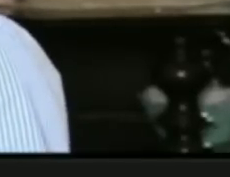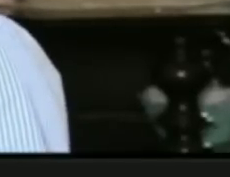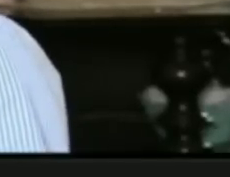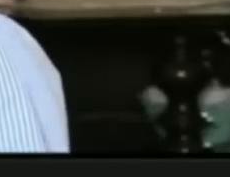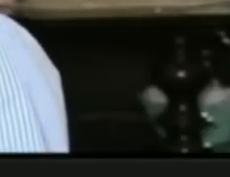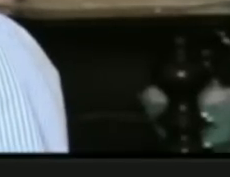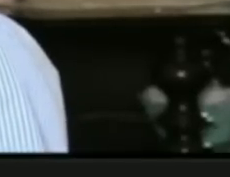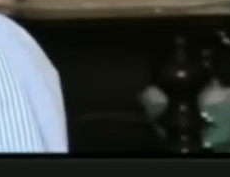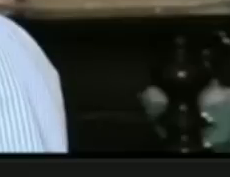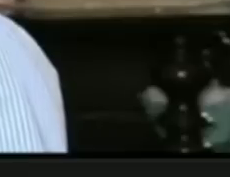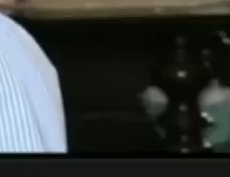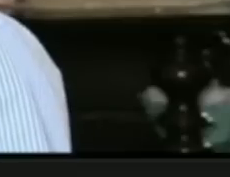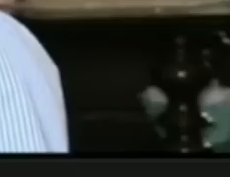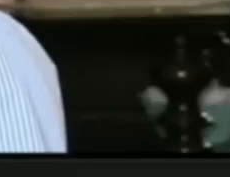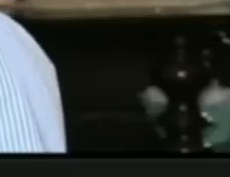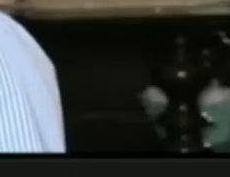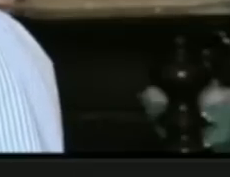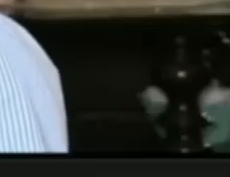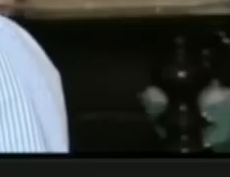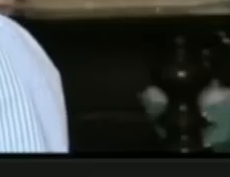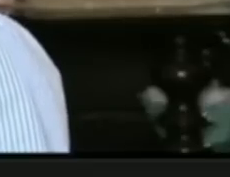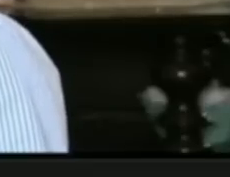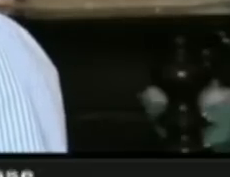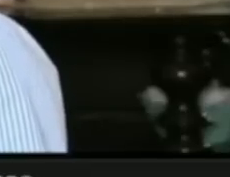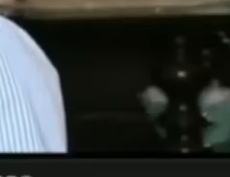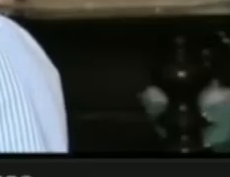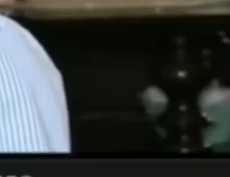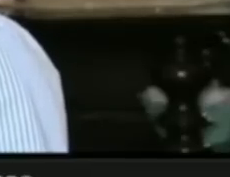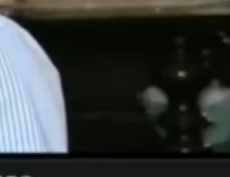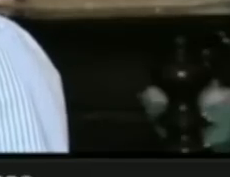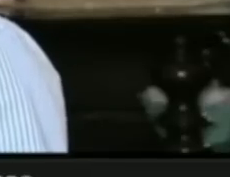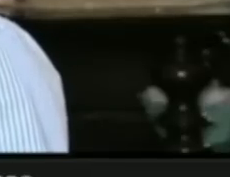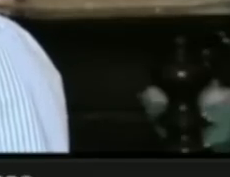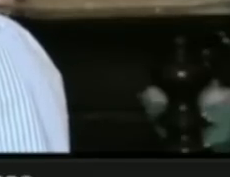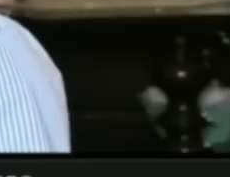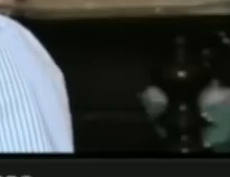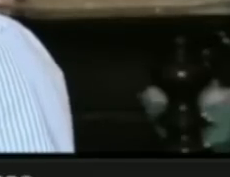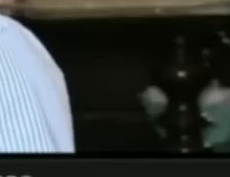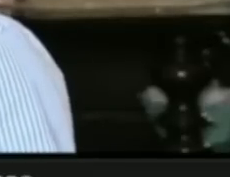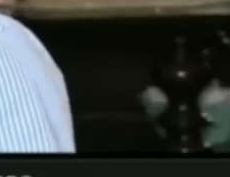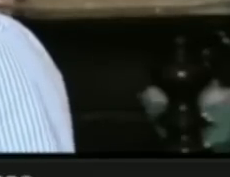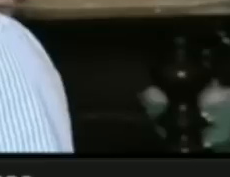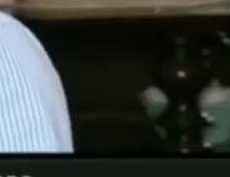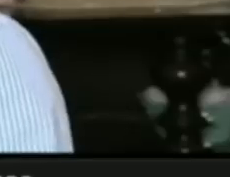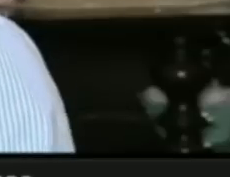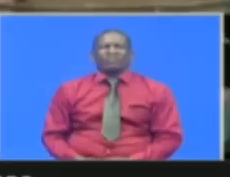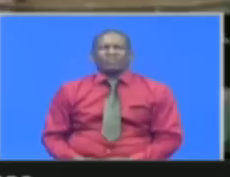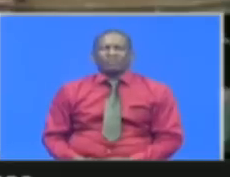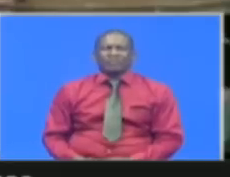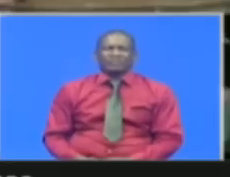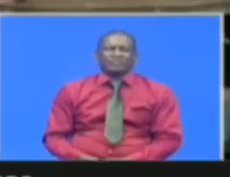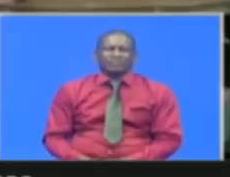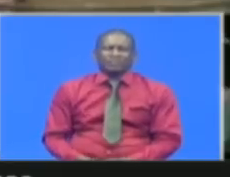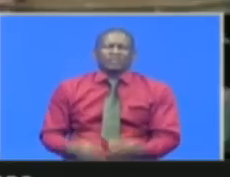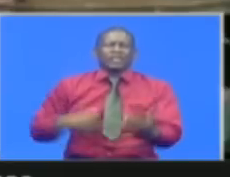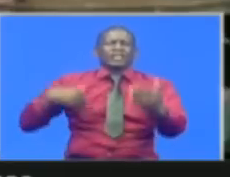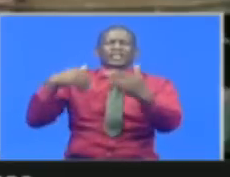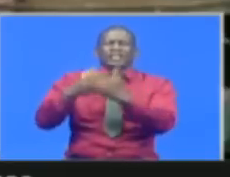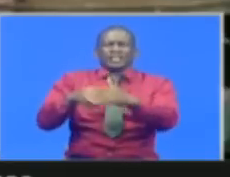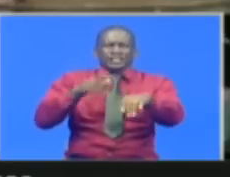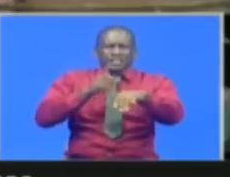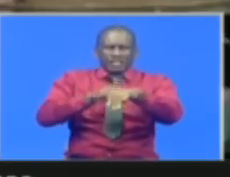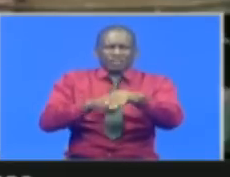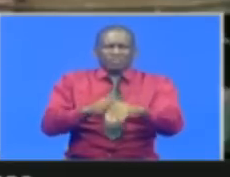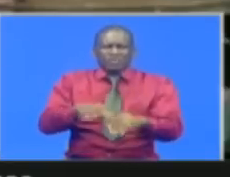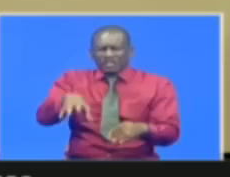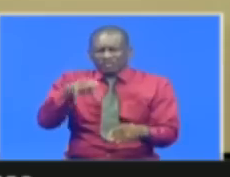arudi, akuwe sawa. Ama, hiyo wacha tu, atacheza, atakuwa sawa. Then it reaches a point, they find, okay, it's